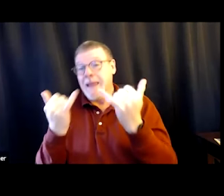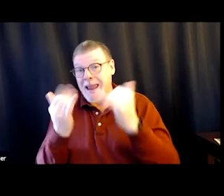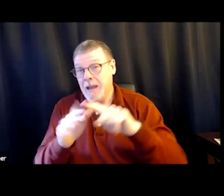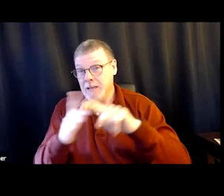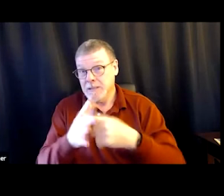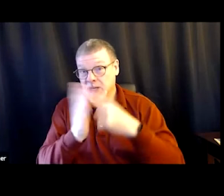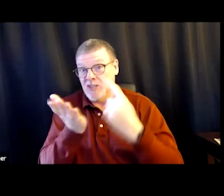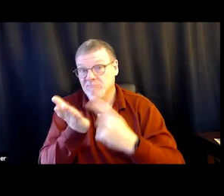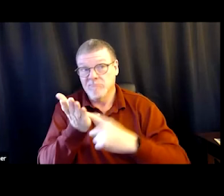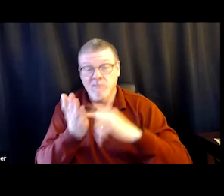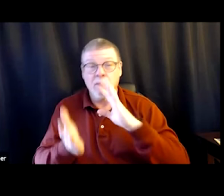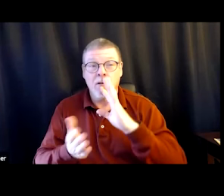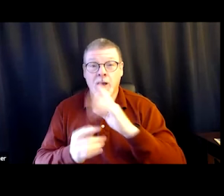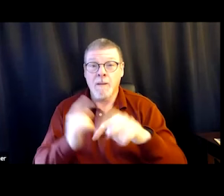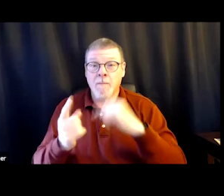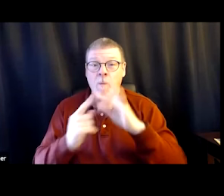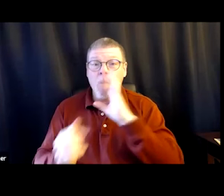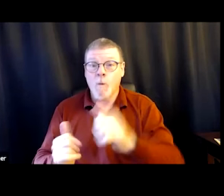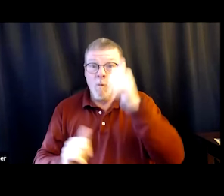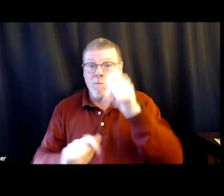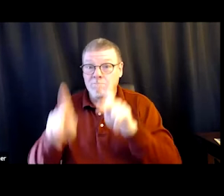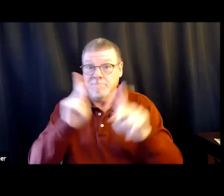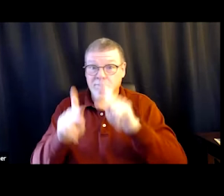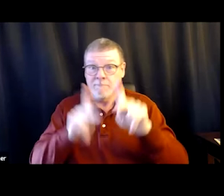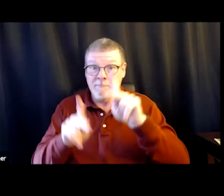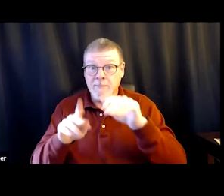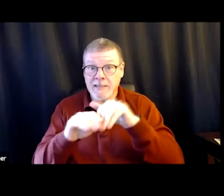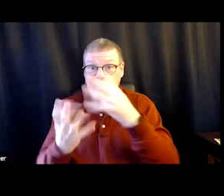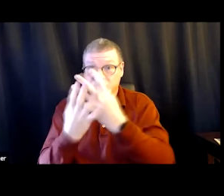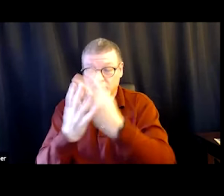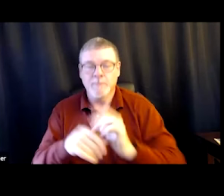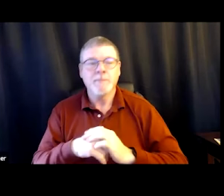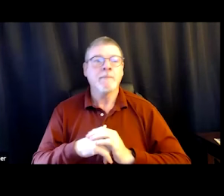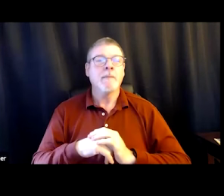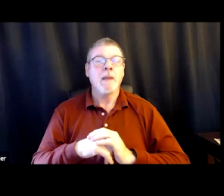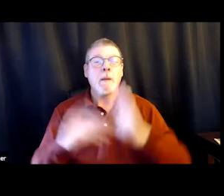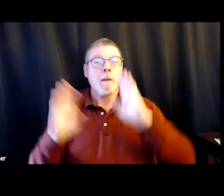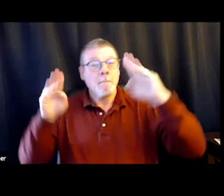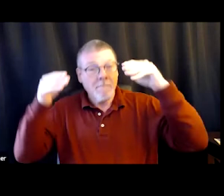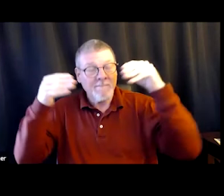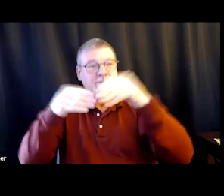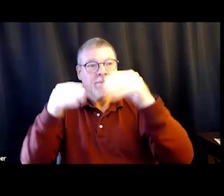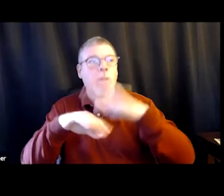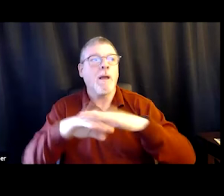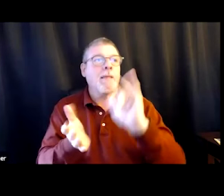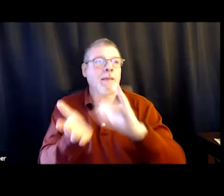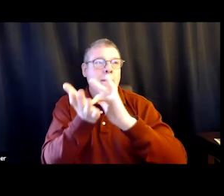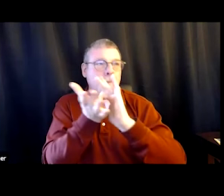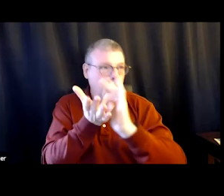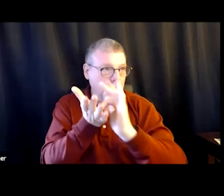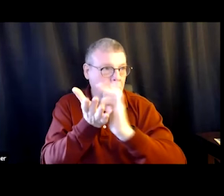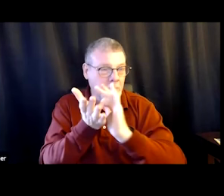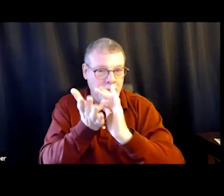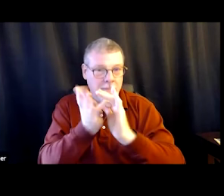primary challenges facing older adults in the criminal justice system, the core focus of today's presentation will be those medical and social spheres. I will